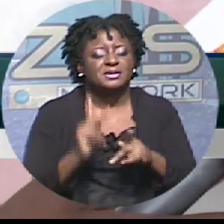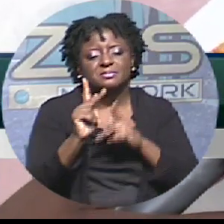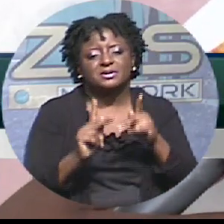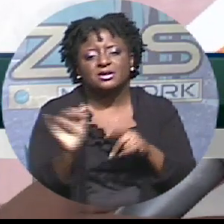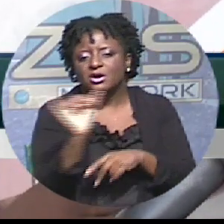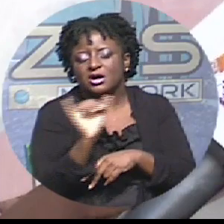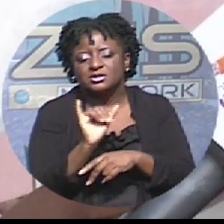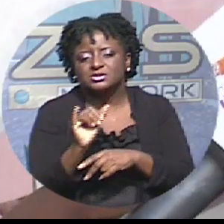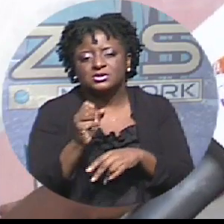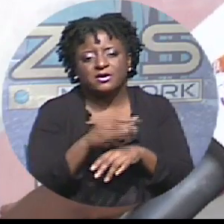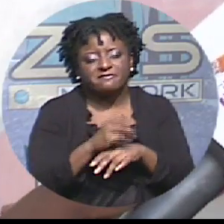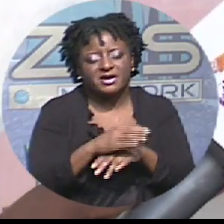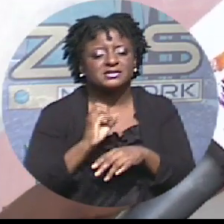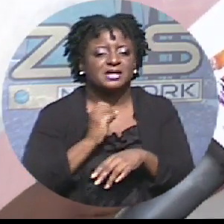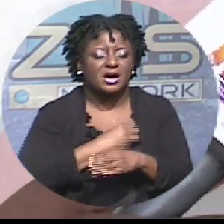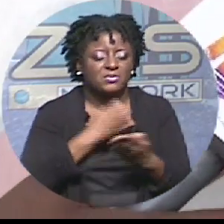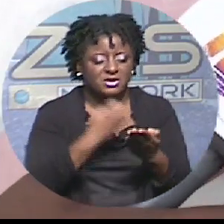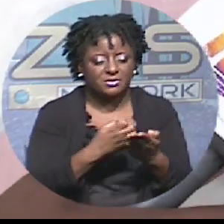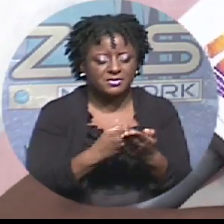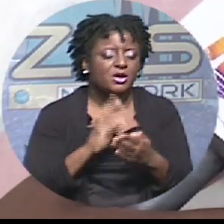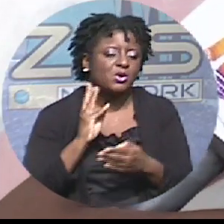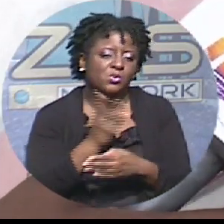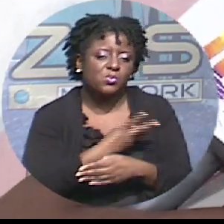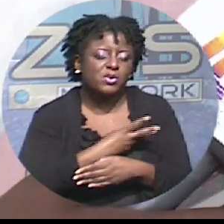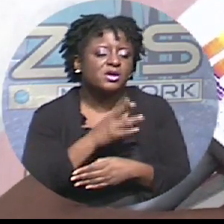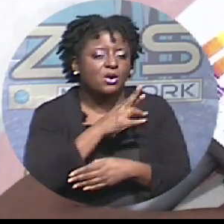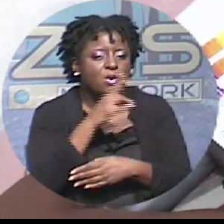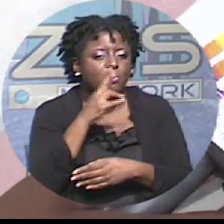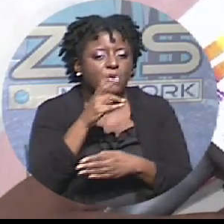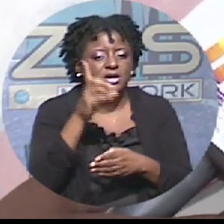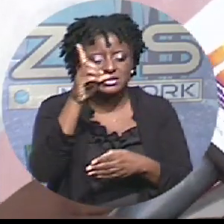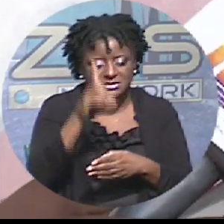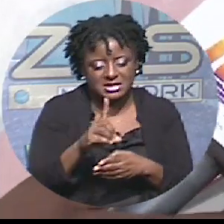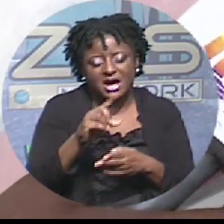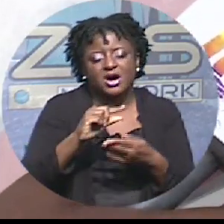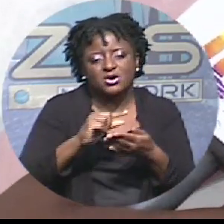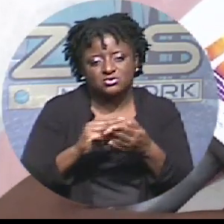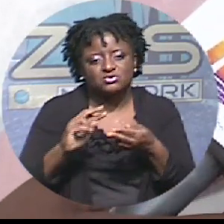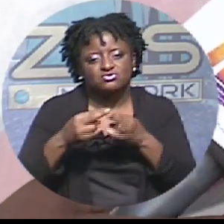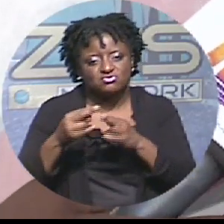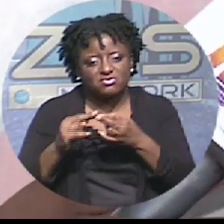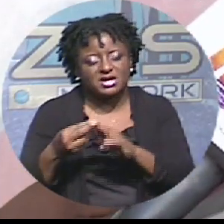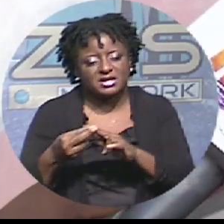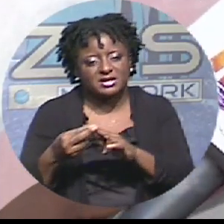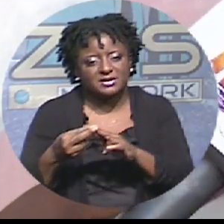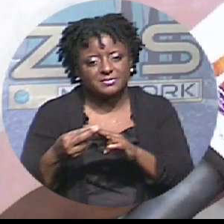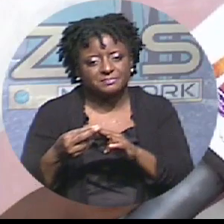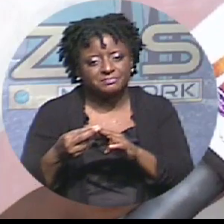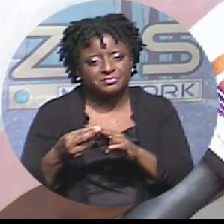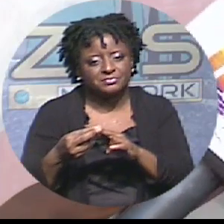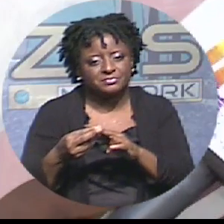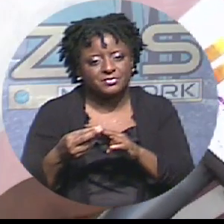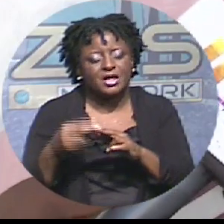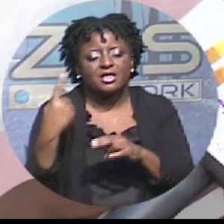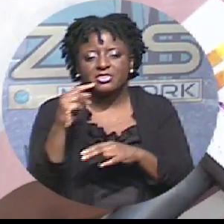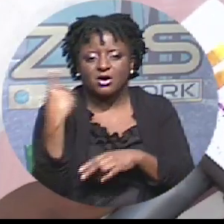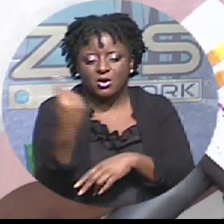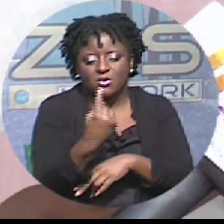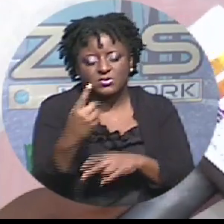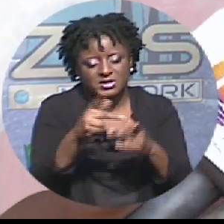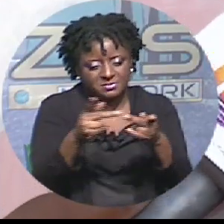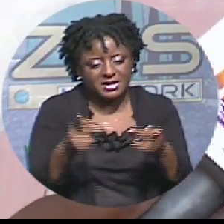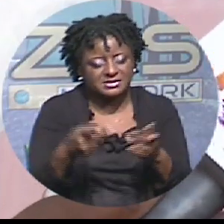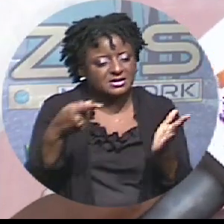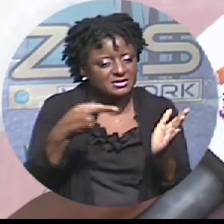affects our economy, we were downgraded. The logical place, the only place that this matter